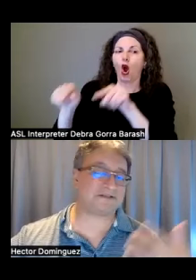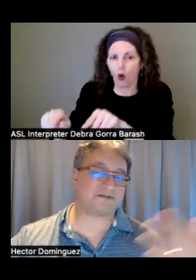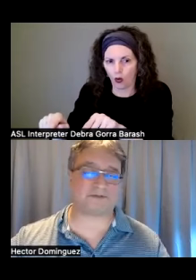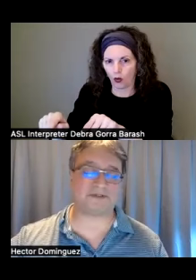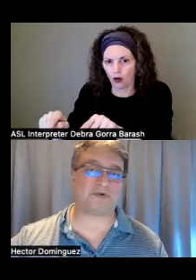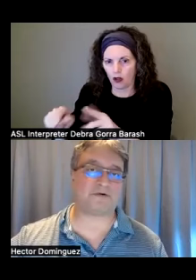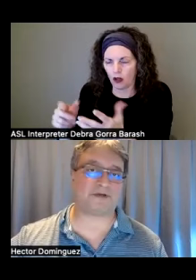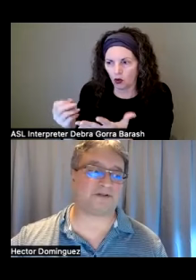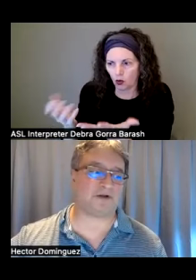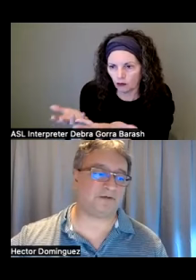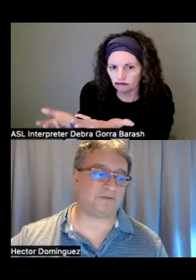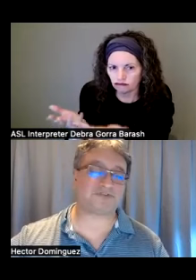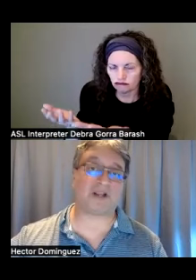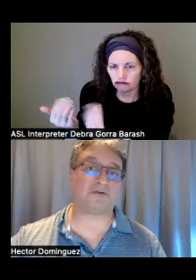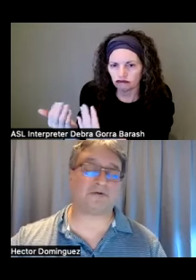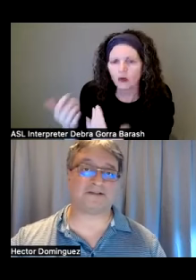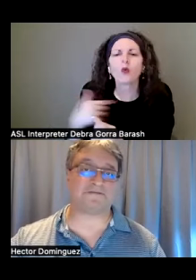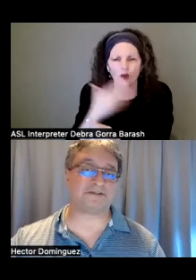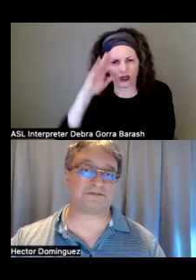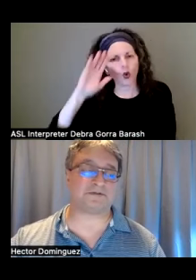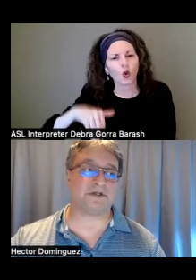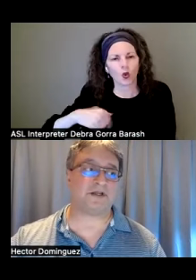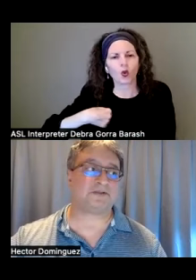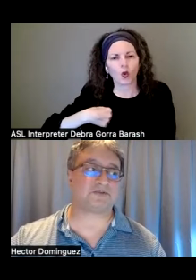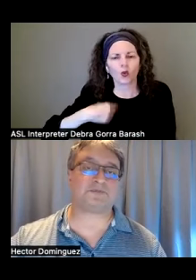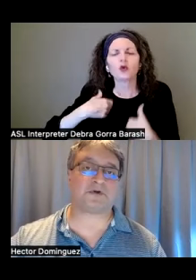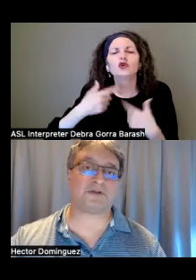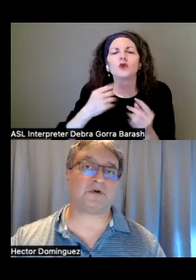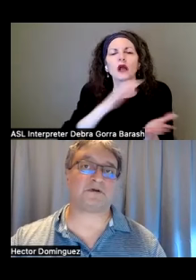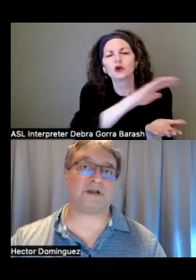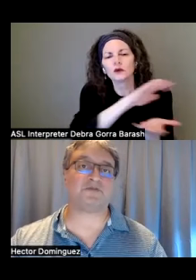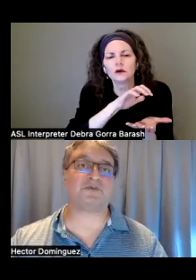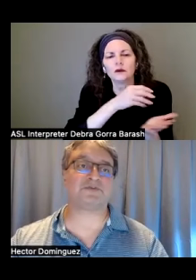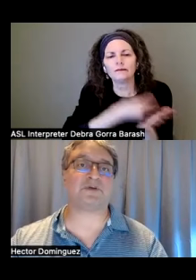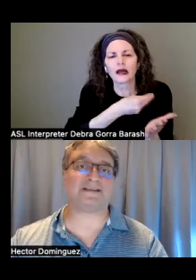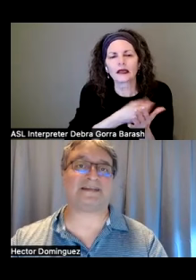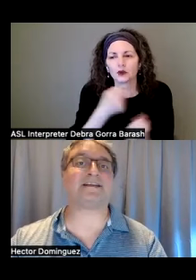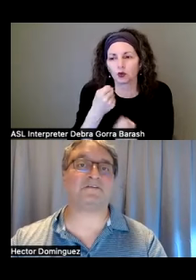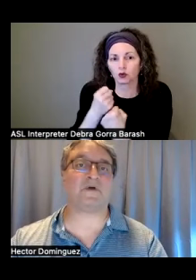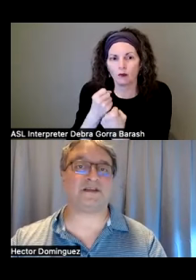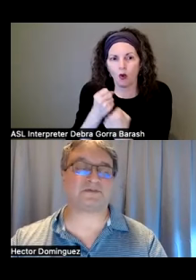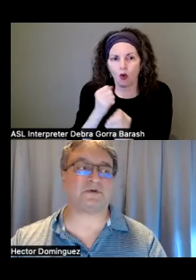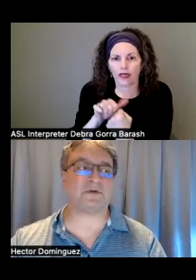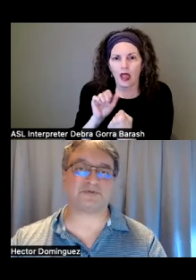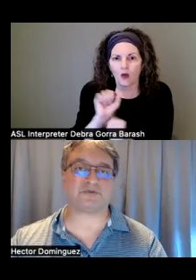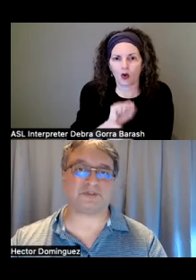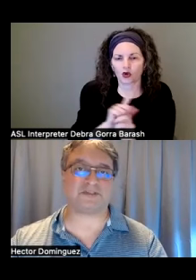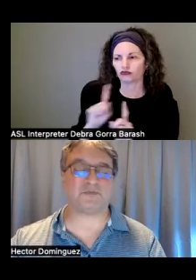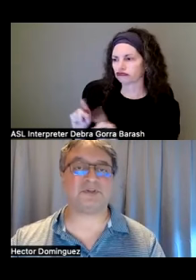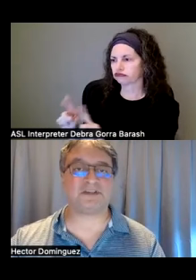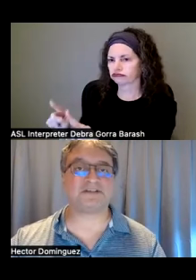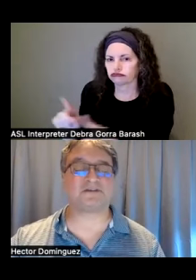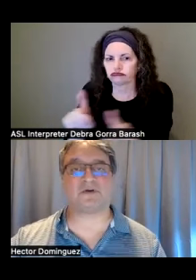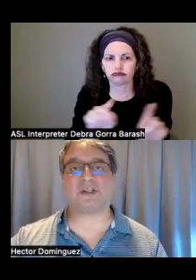I mean, that's something that we already know, and we're trying to get the funds to support the work, right? To use alternative ways to approach to